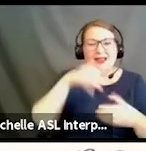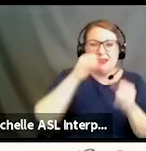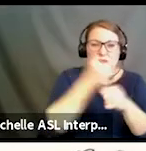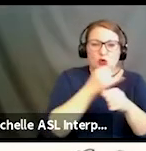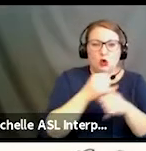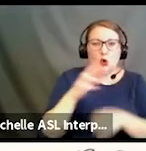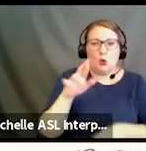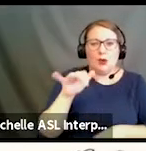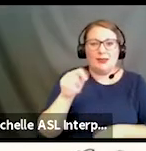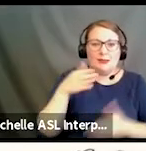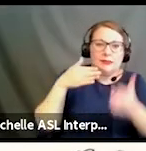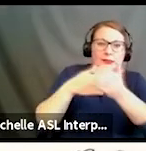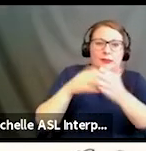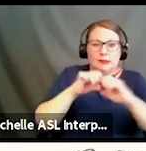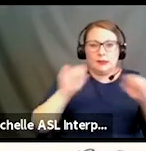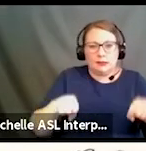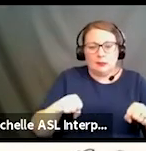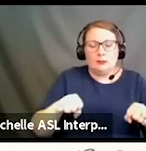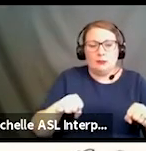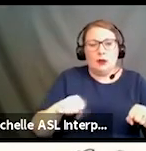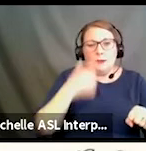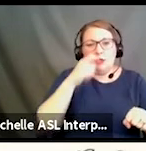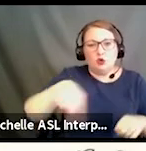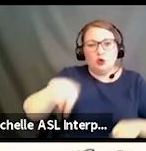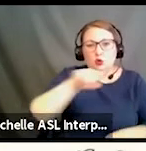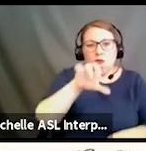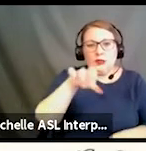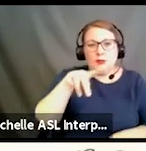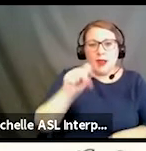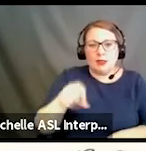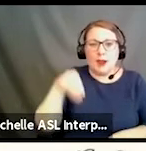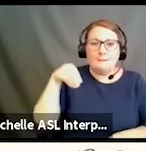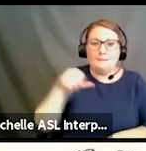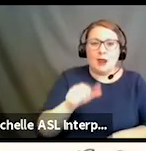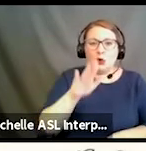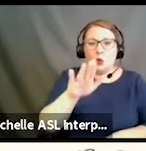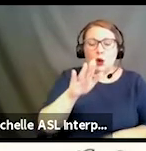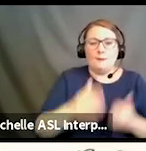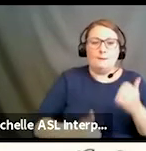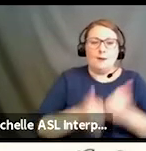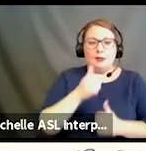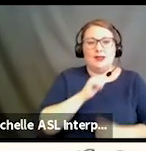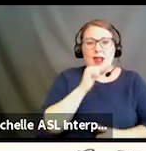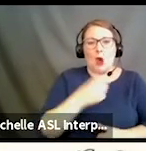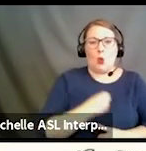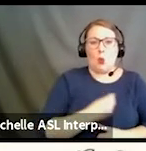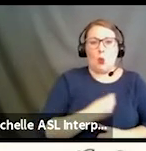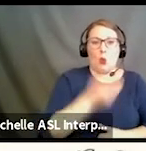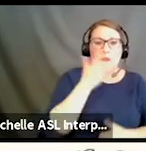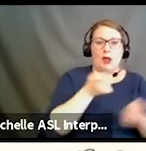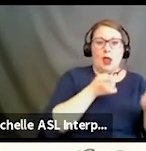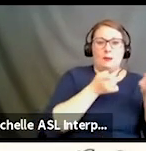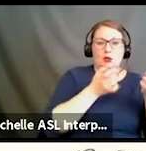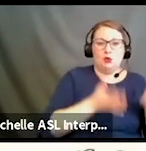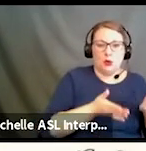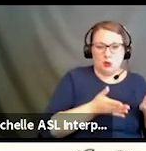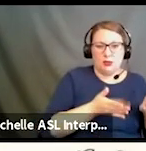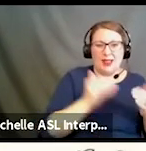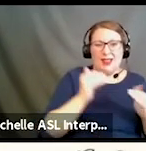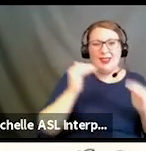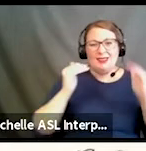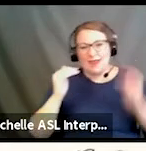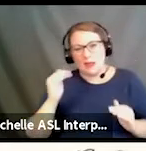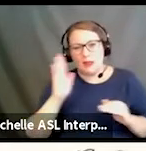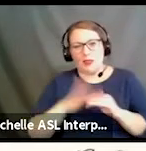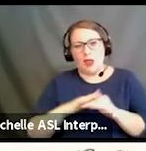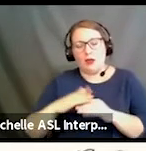of compensation, because you, CPS, are paying your predominantly non-white administrators less than